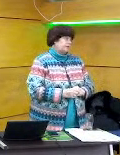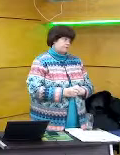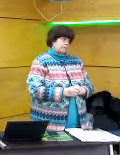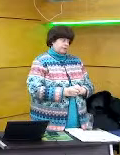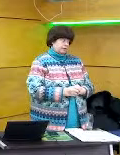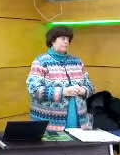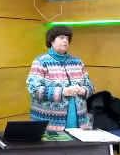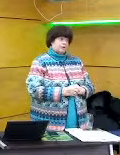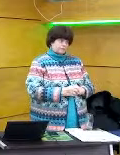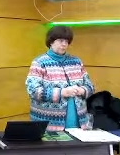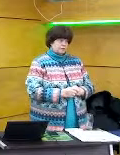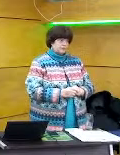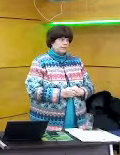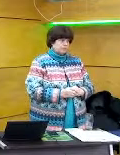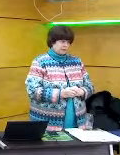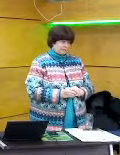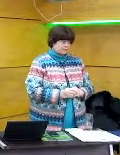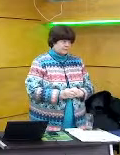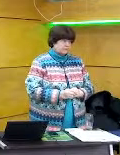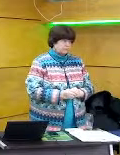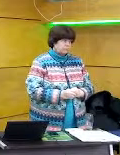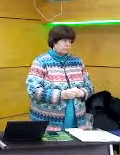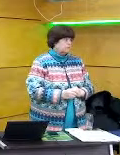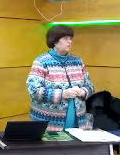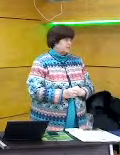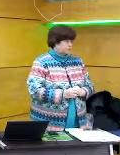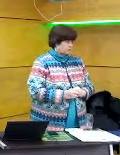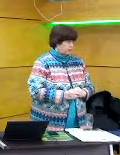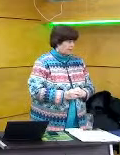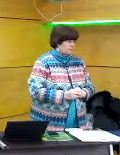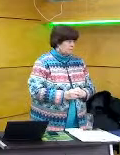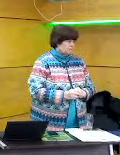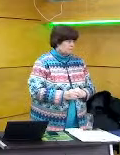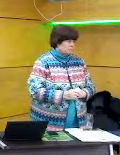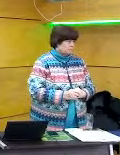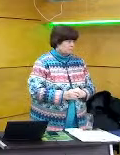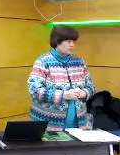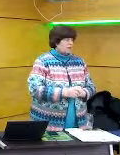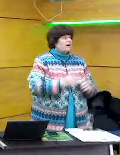perfect event if you have students that are ready for this level, or at least to try.